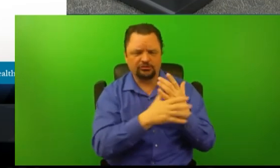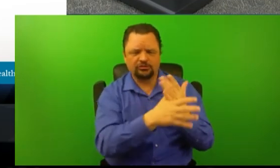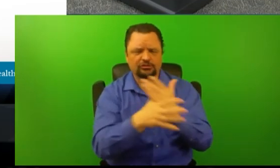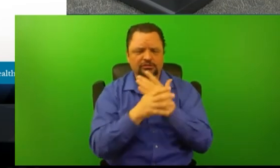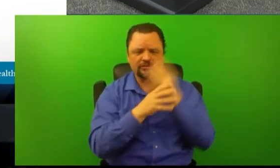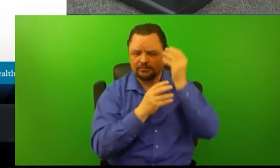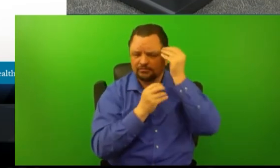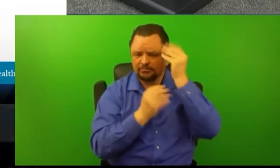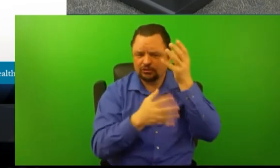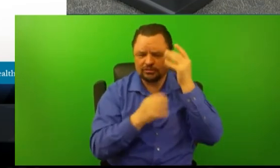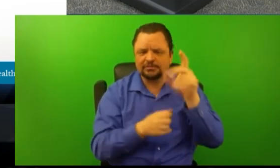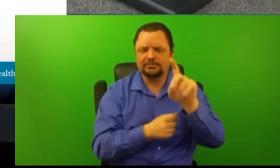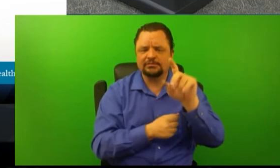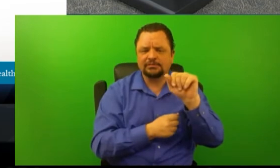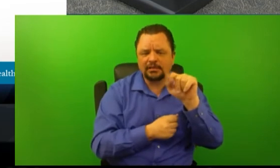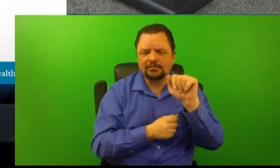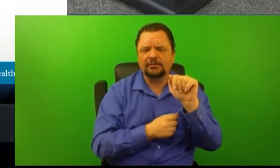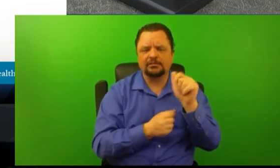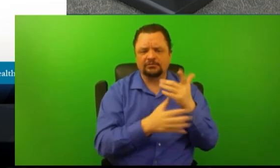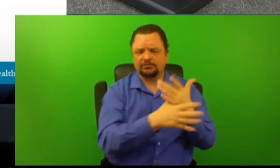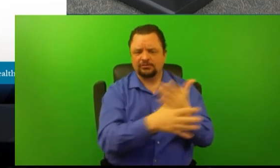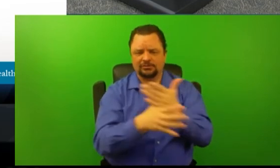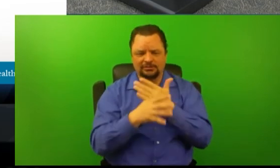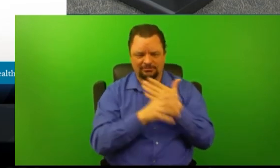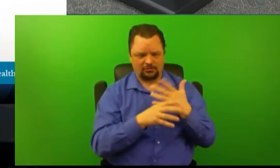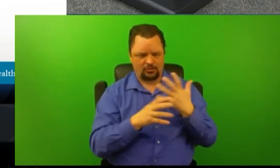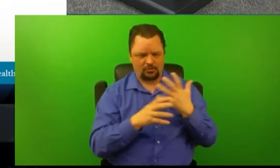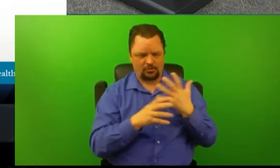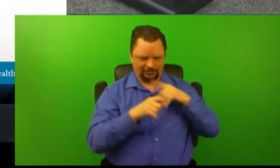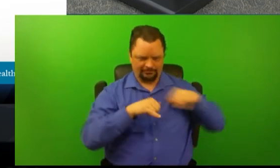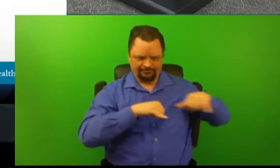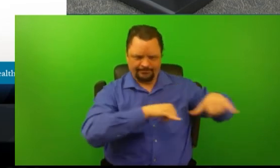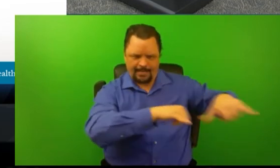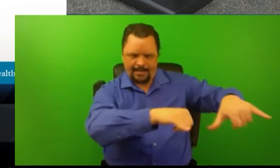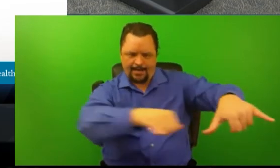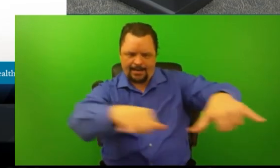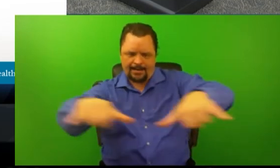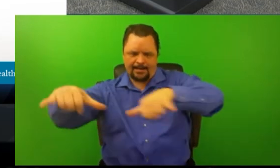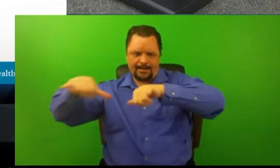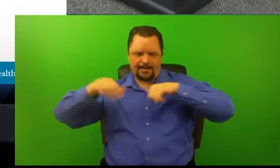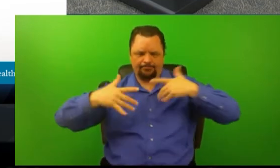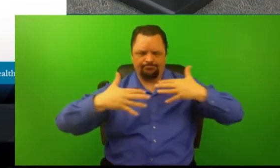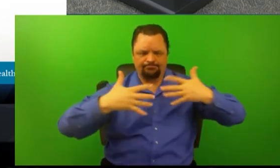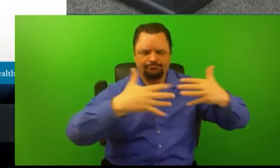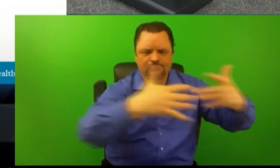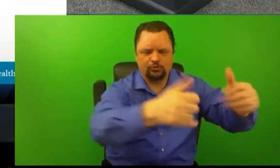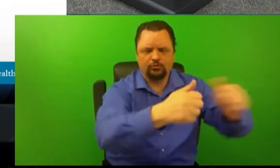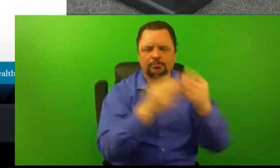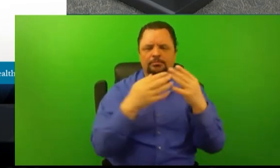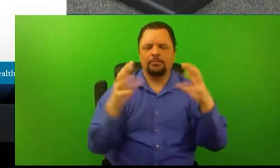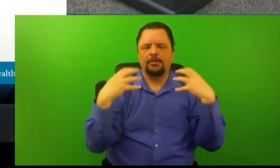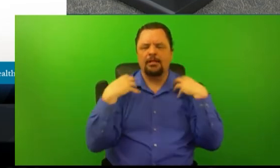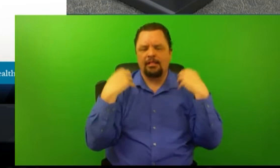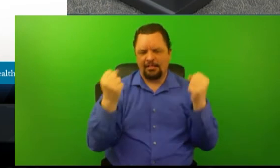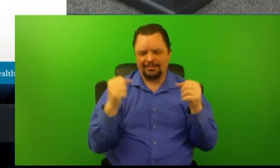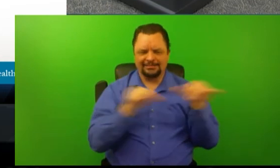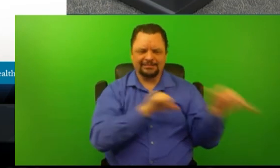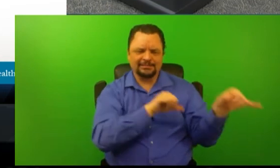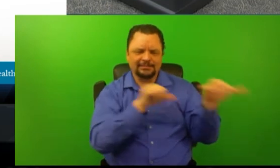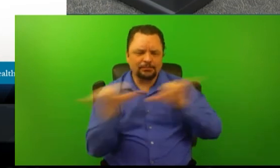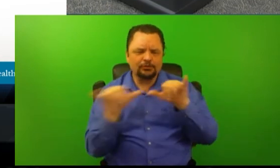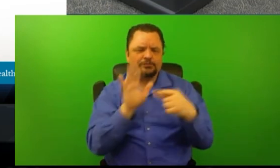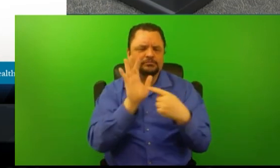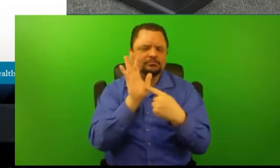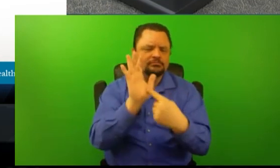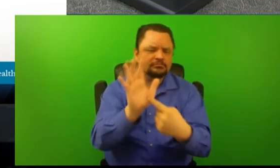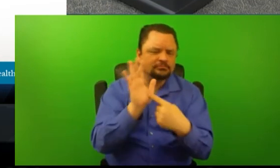relates to understanding our community's health, that we're reporting on similar indicators and metrics so that we're finding that intentional alignment and